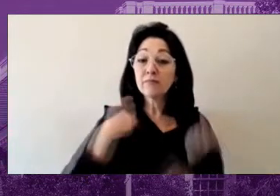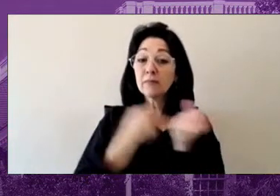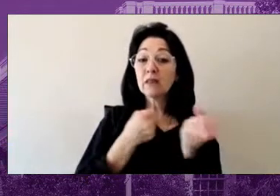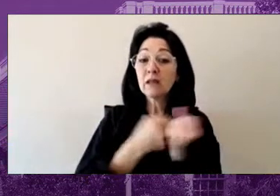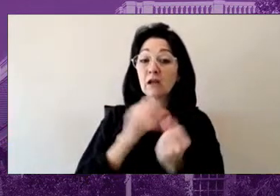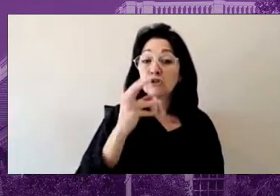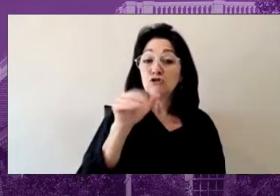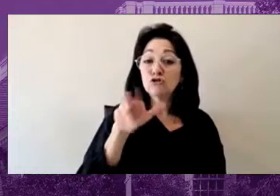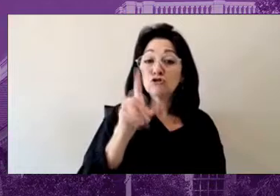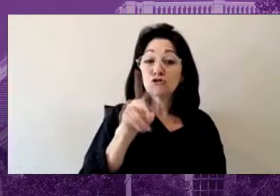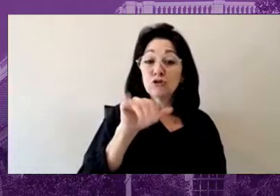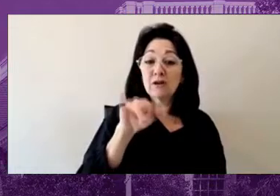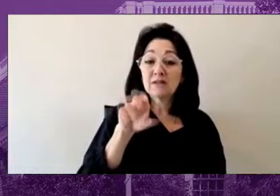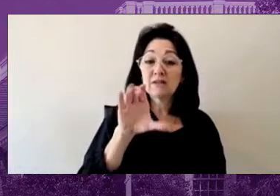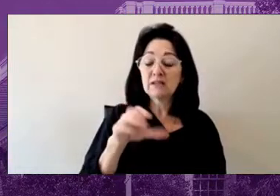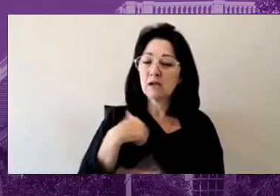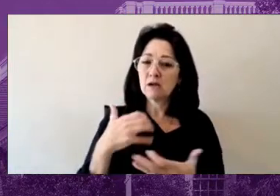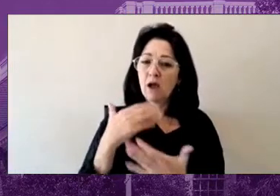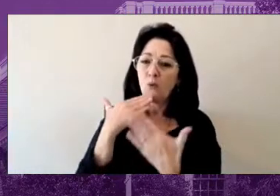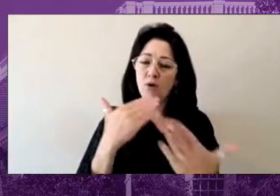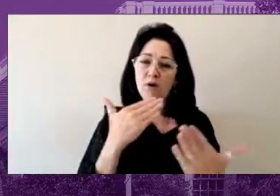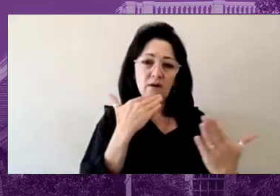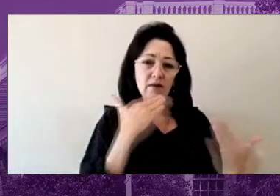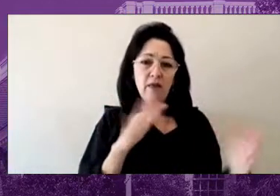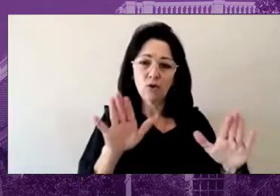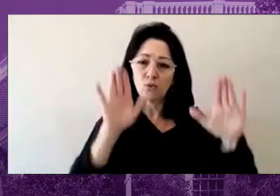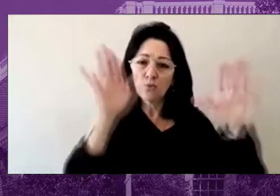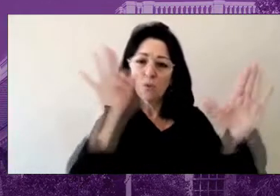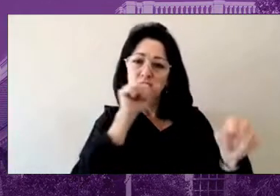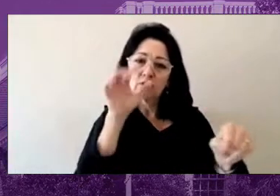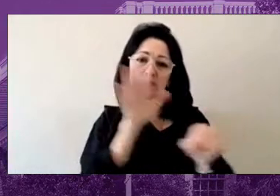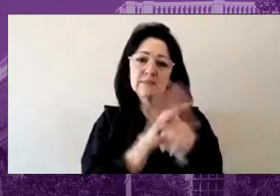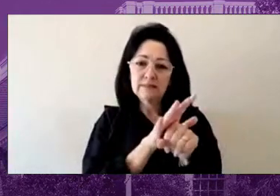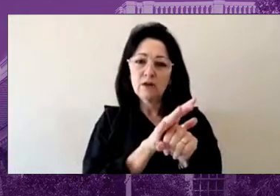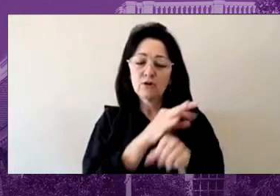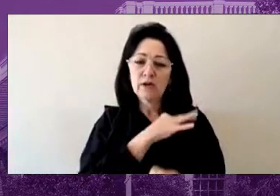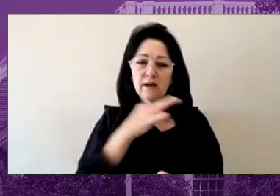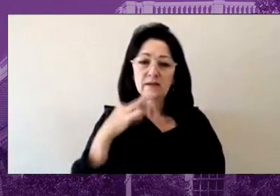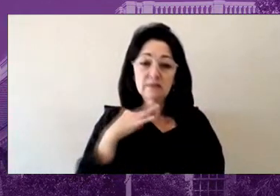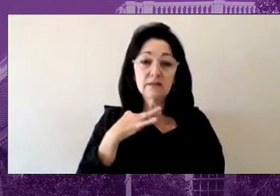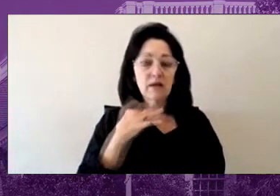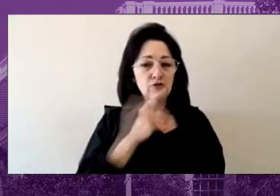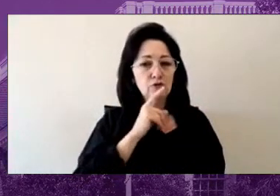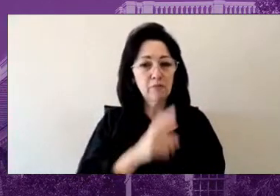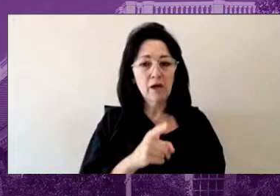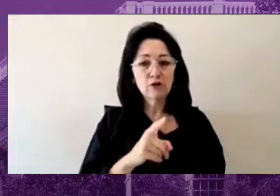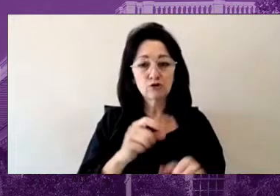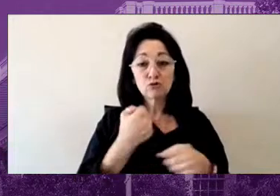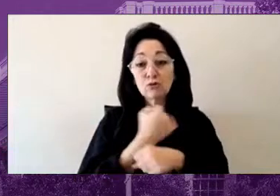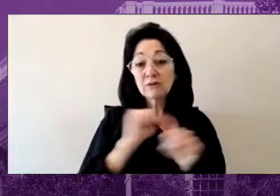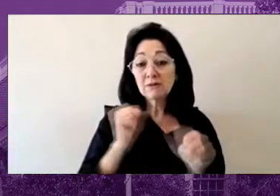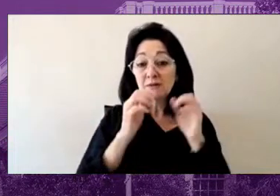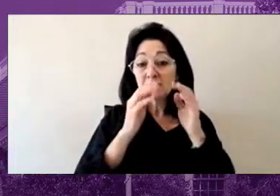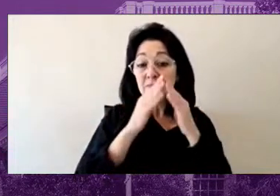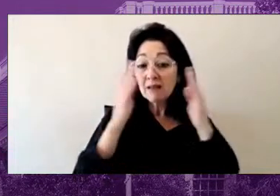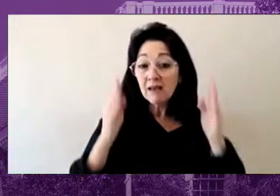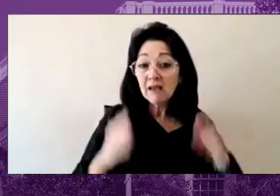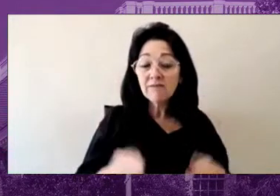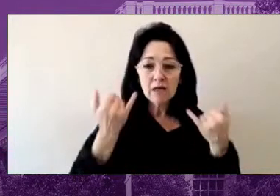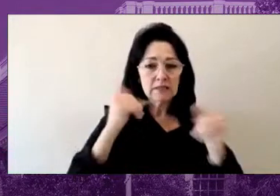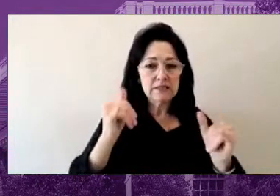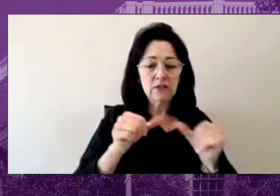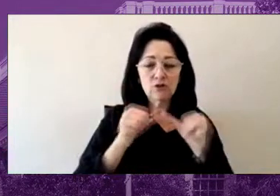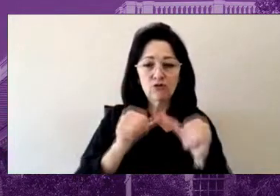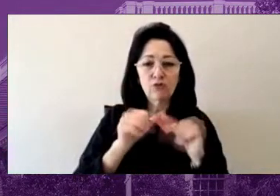my wonderful dedicated staff who ensured that our shelters for victims and their children remained open when safety was